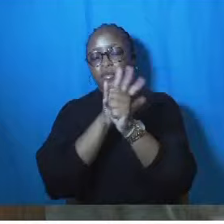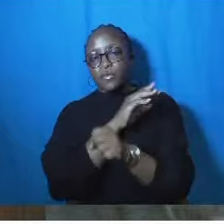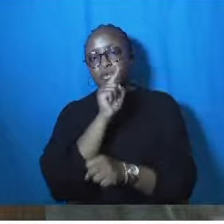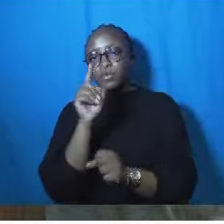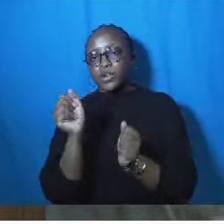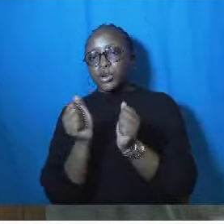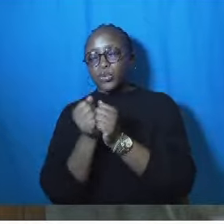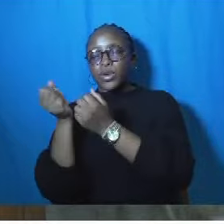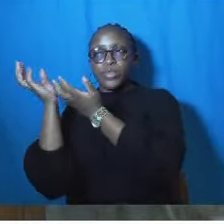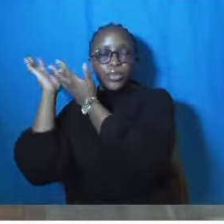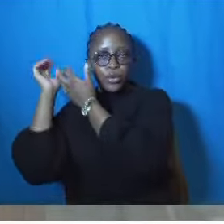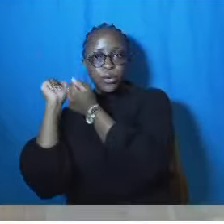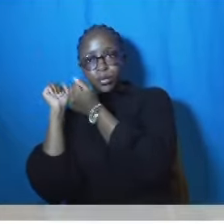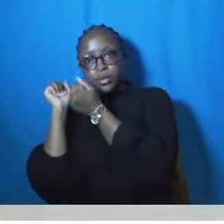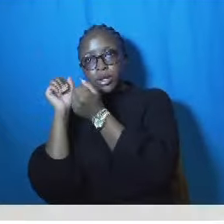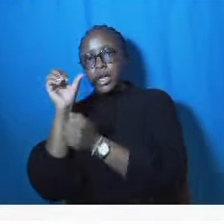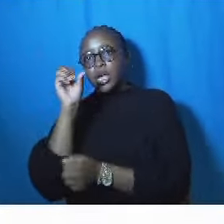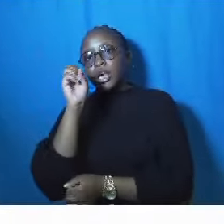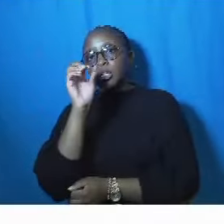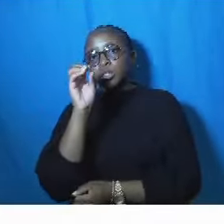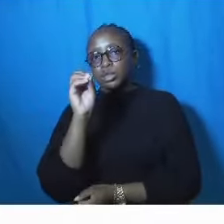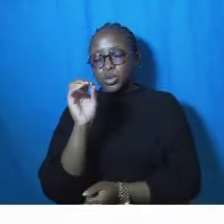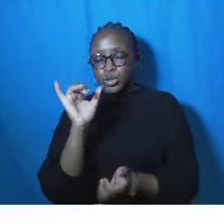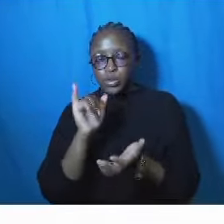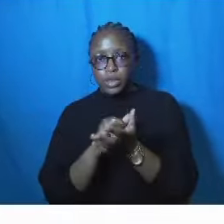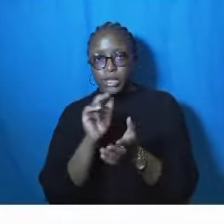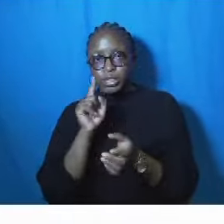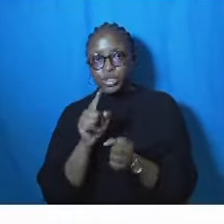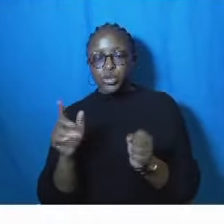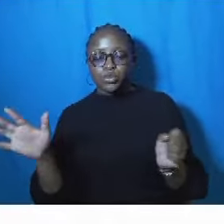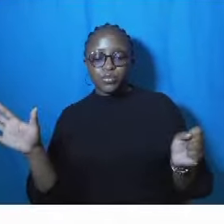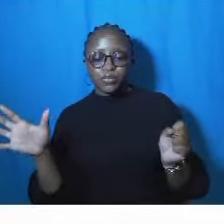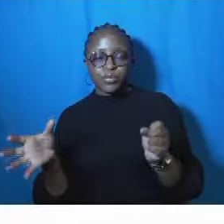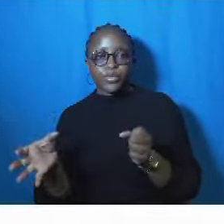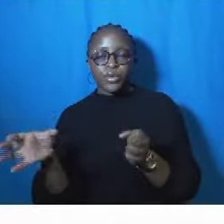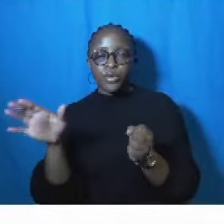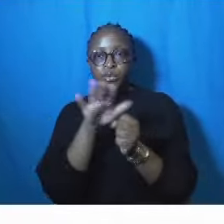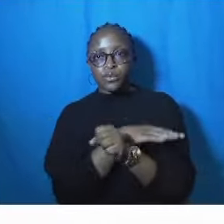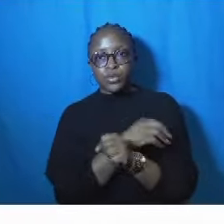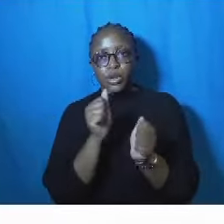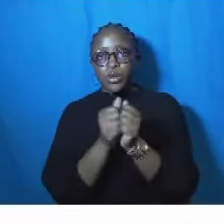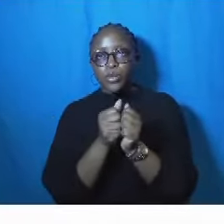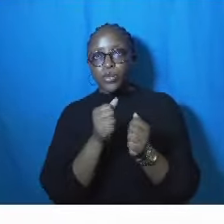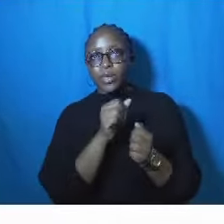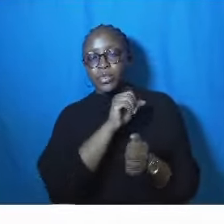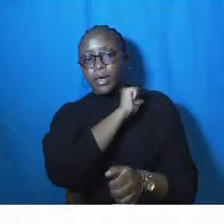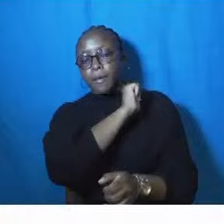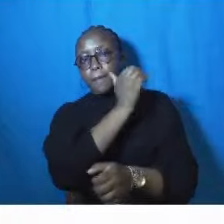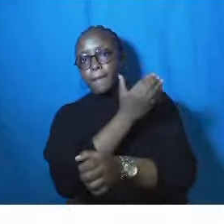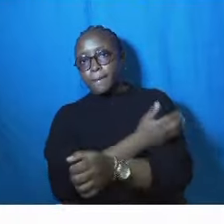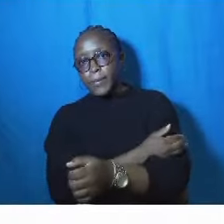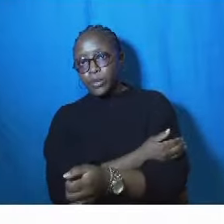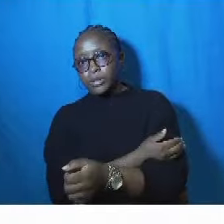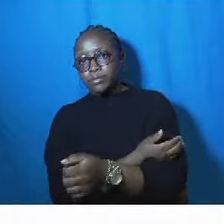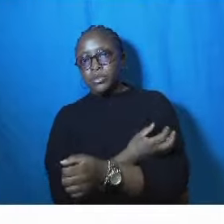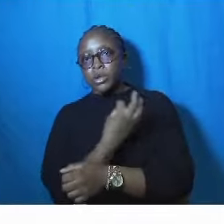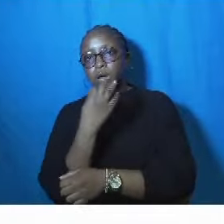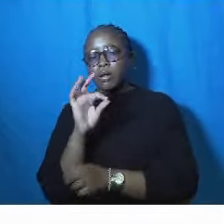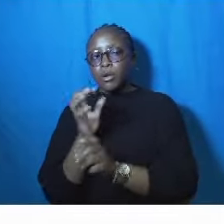you may overflow with that hope by the power of the Holy Spirit. Did you catch